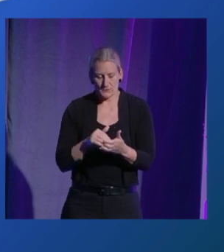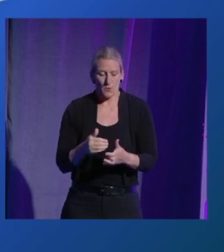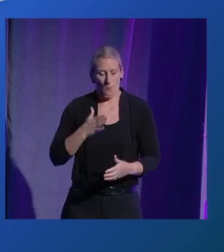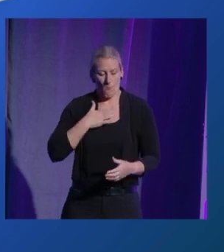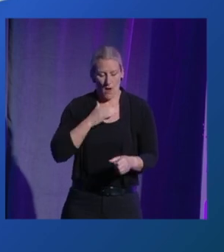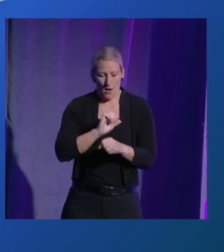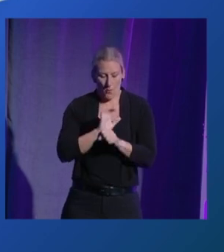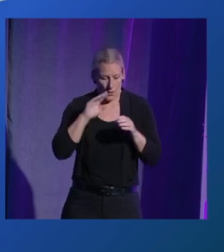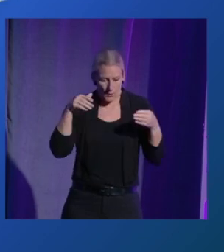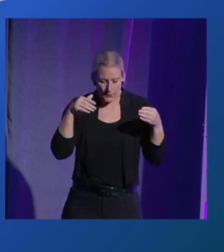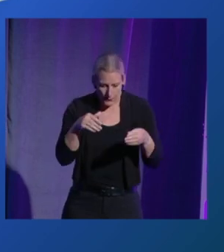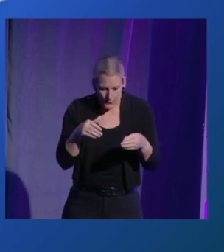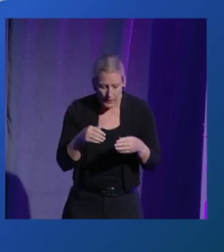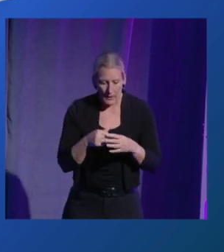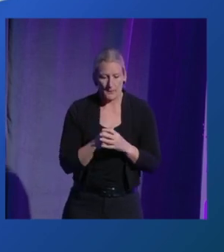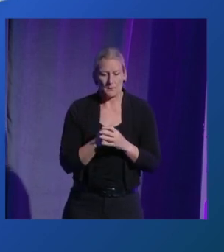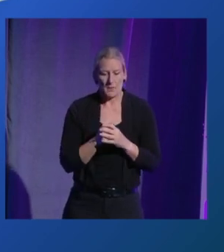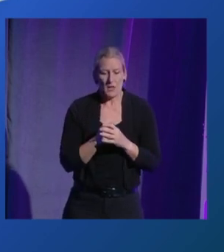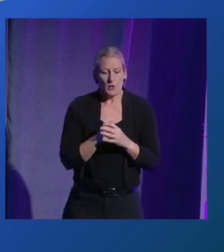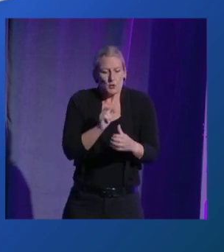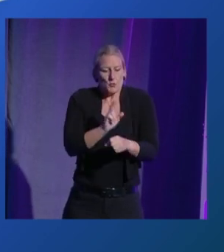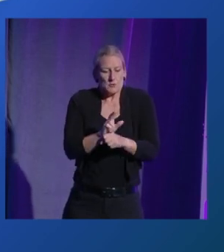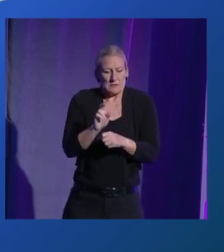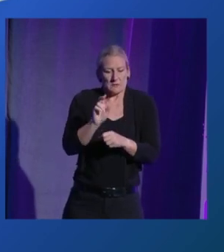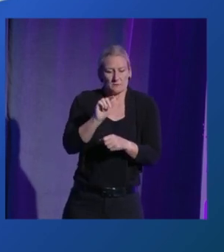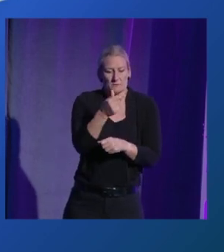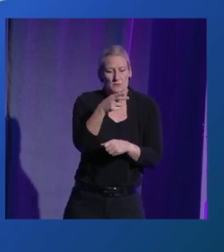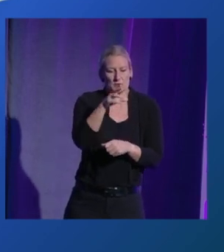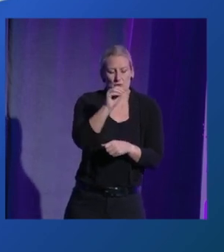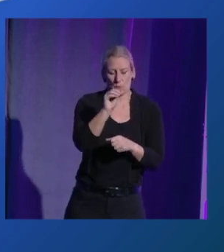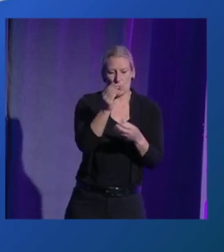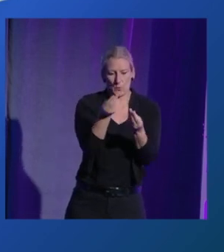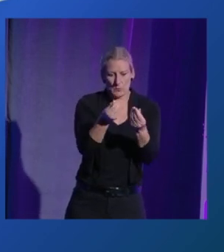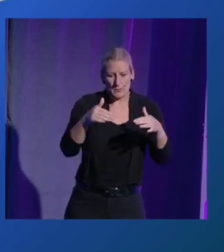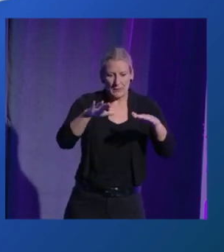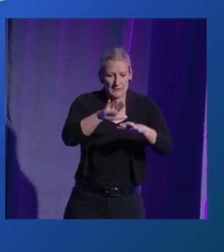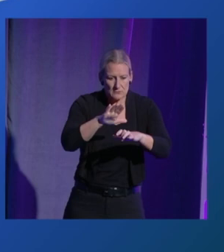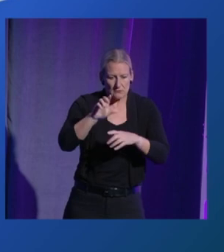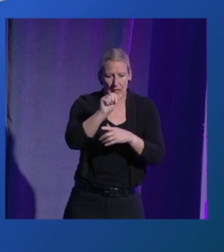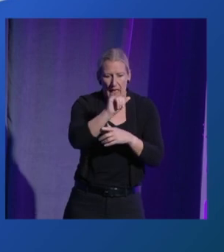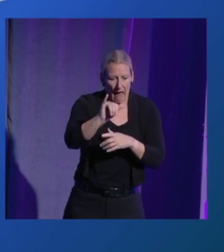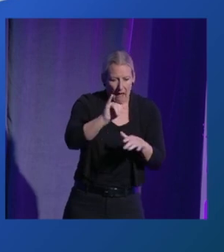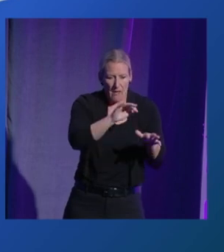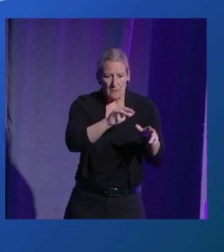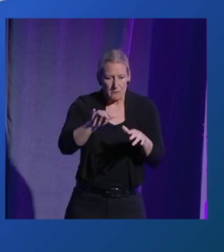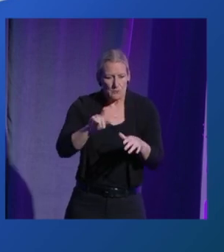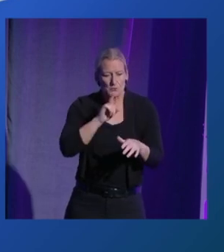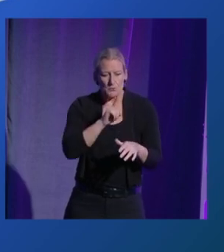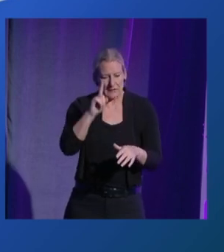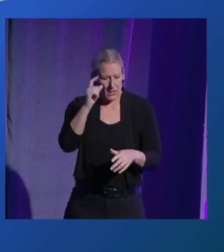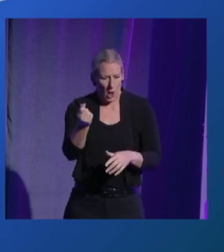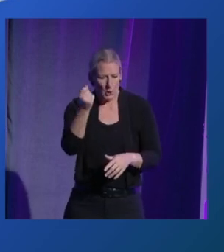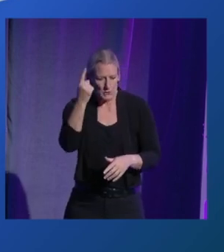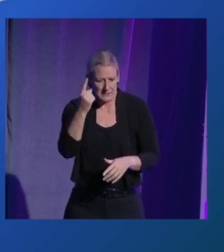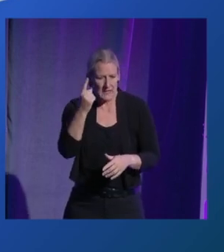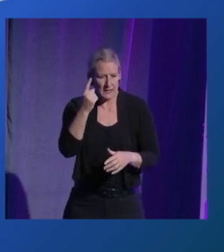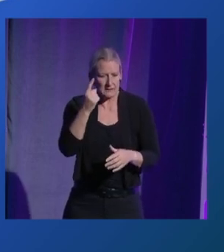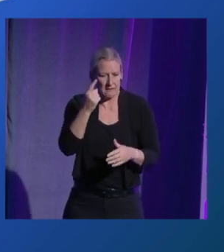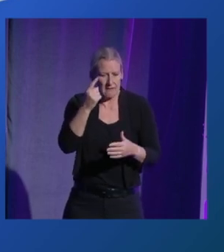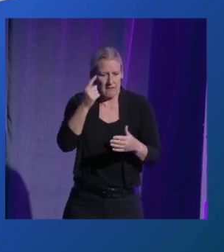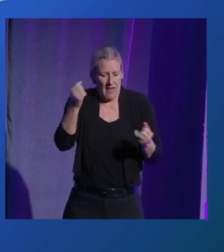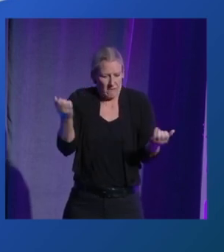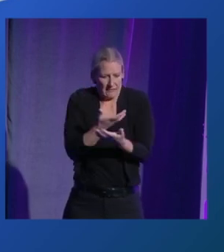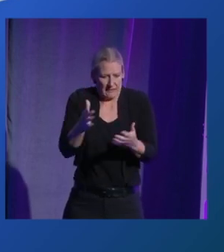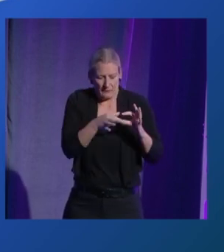geospatial Tech to really understand the environment and um management practices that impact crop yield